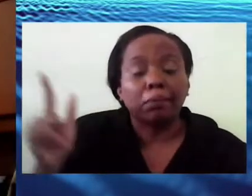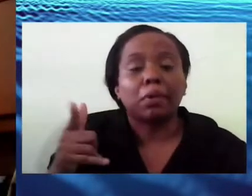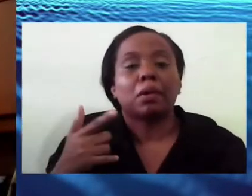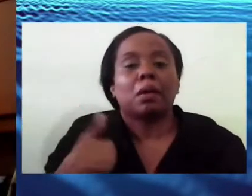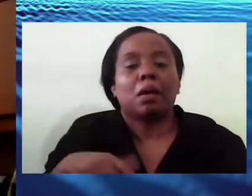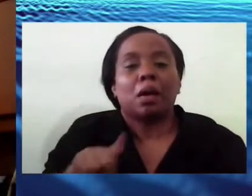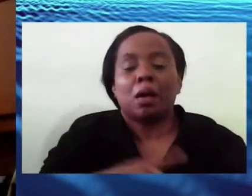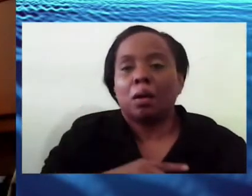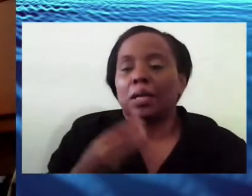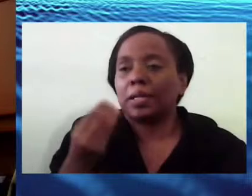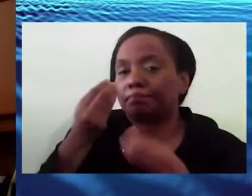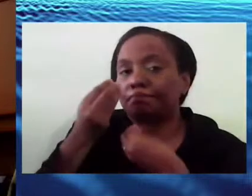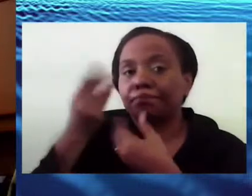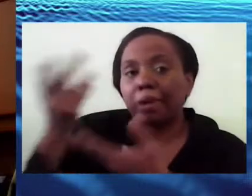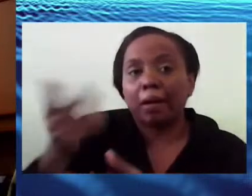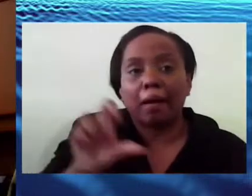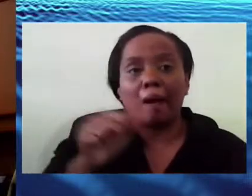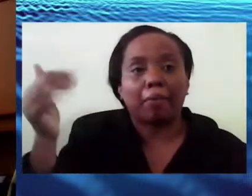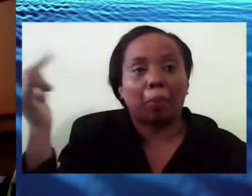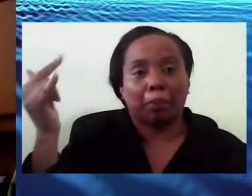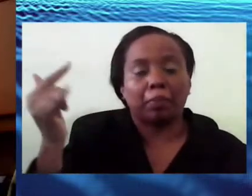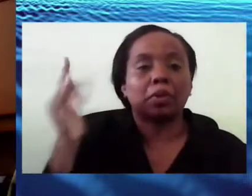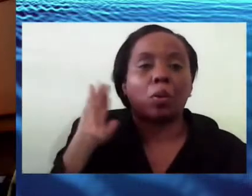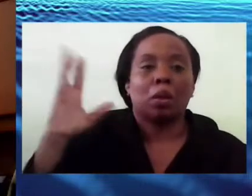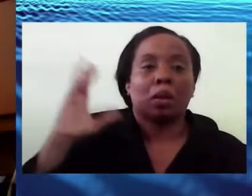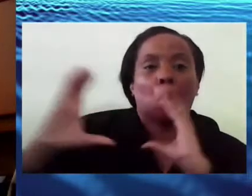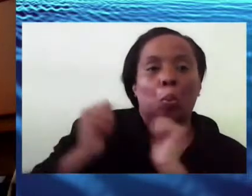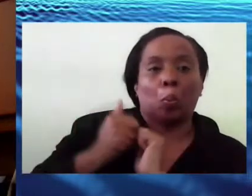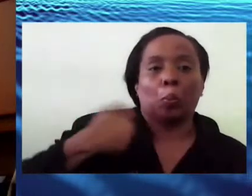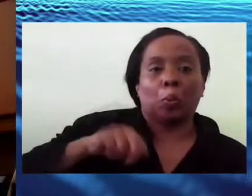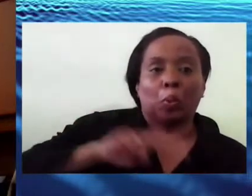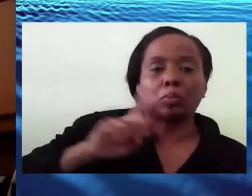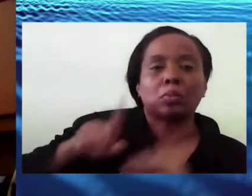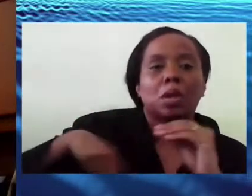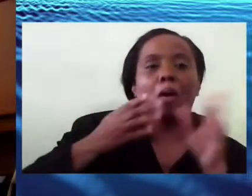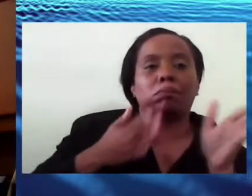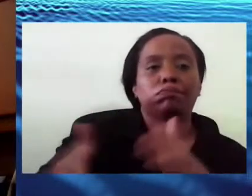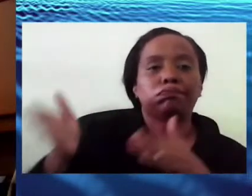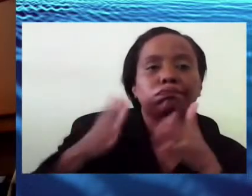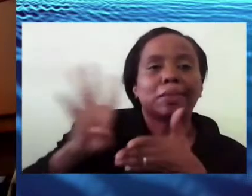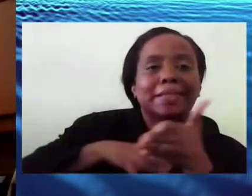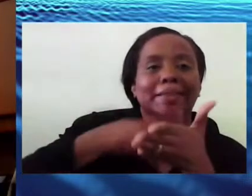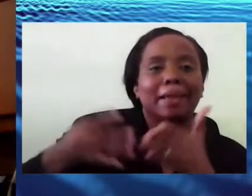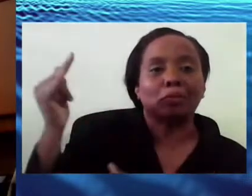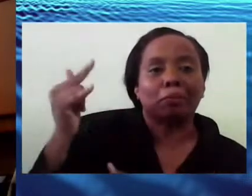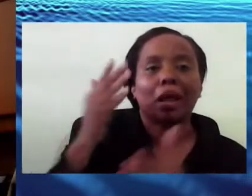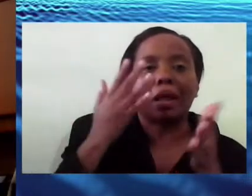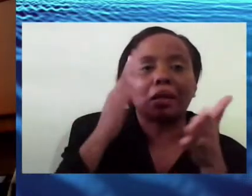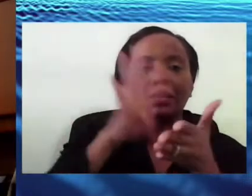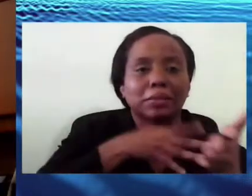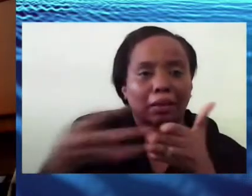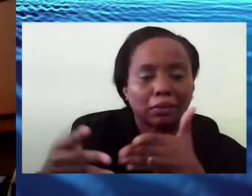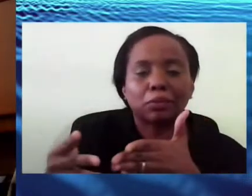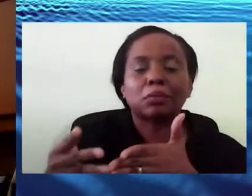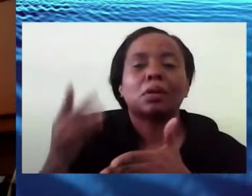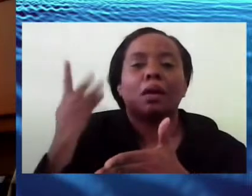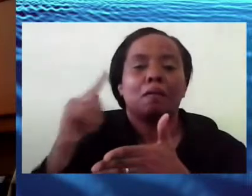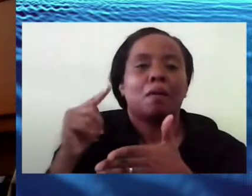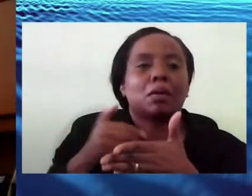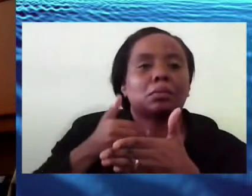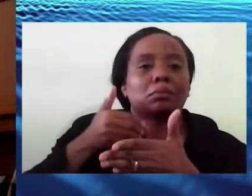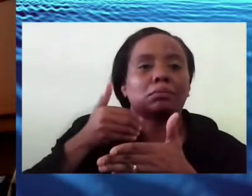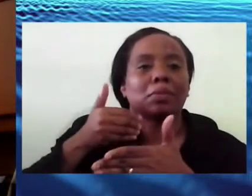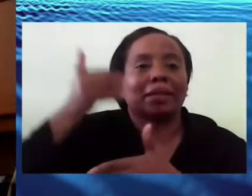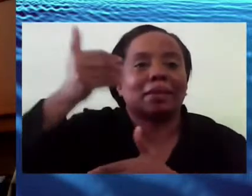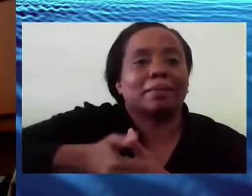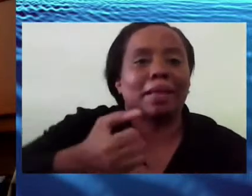various airlines, and so they will be communicating with us about what their flight schedules are expected to be over the coming days.